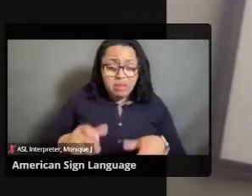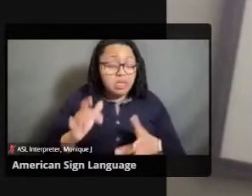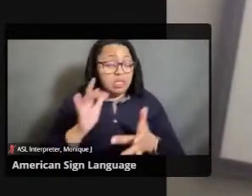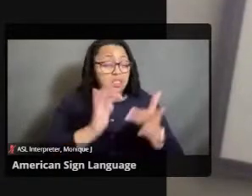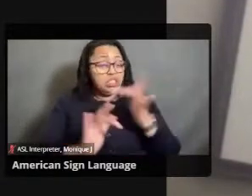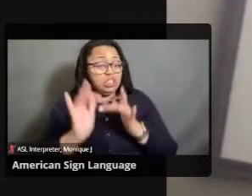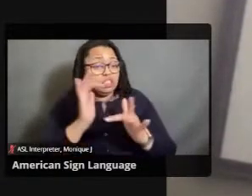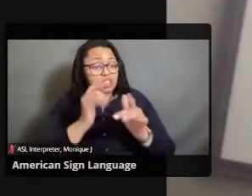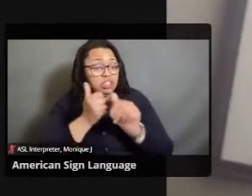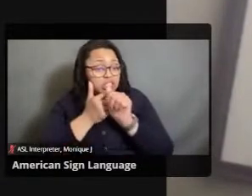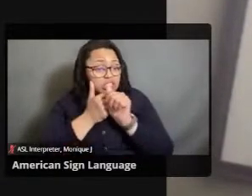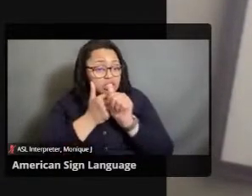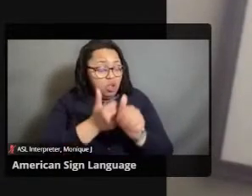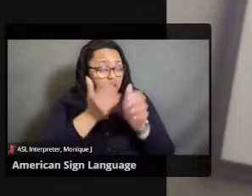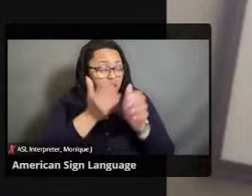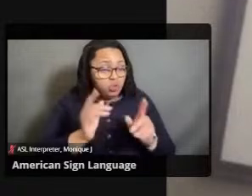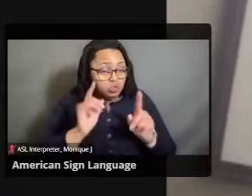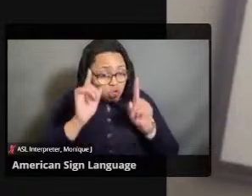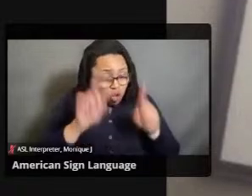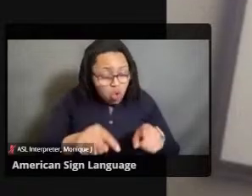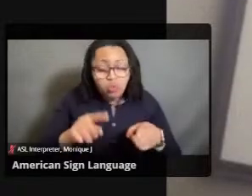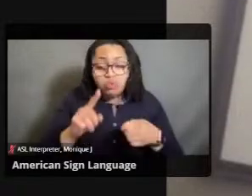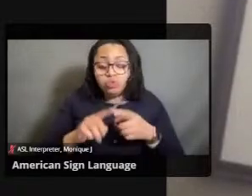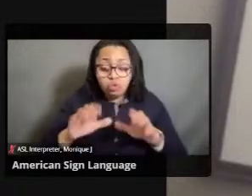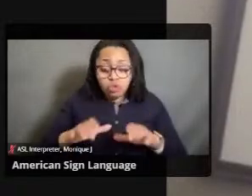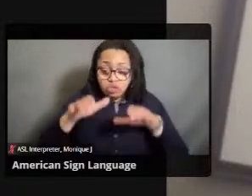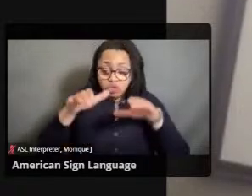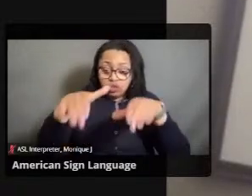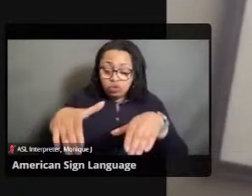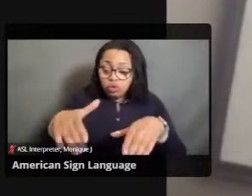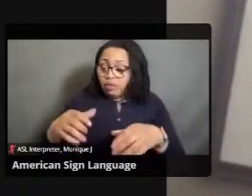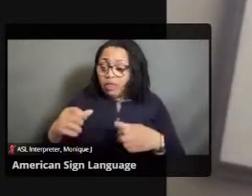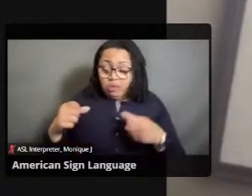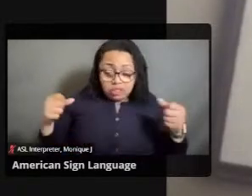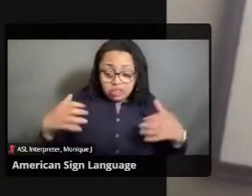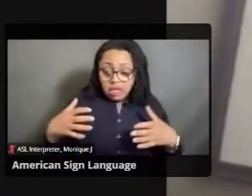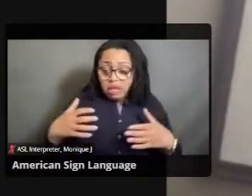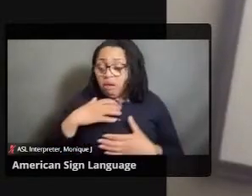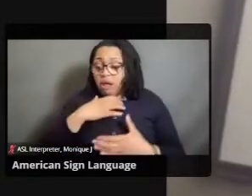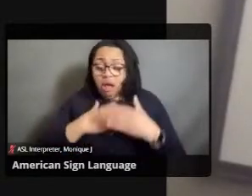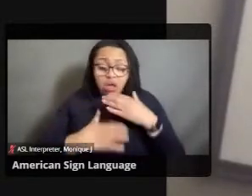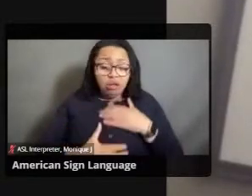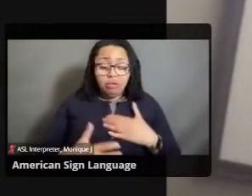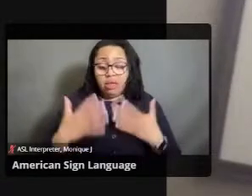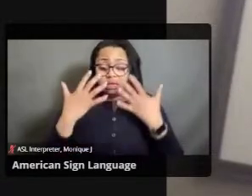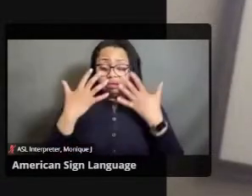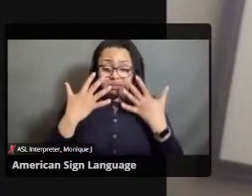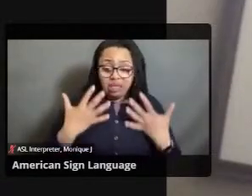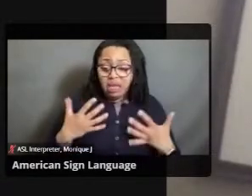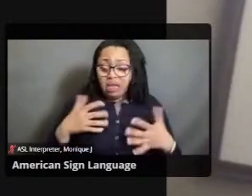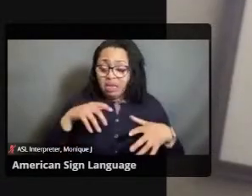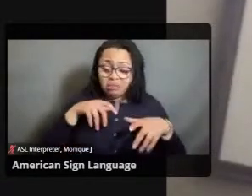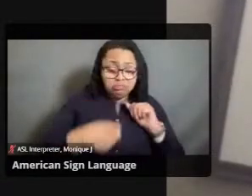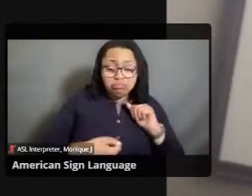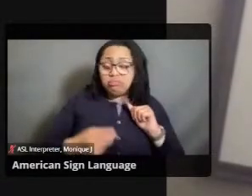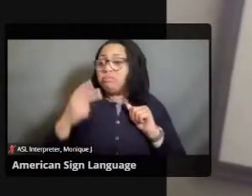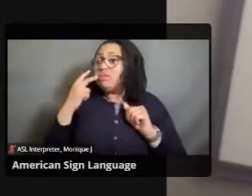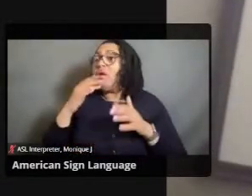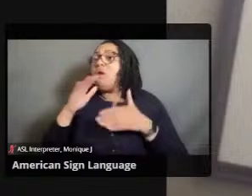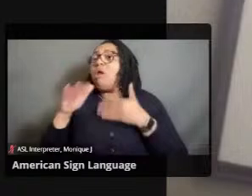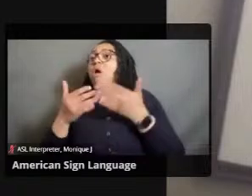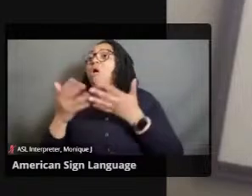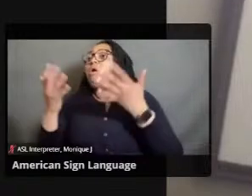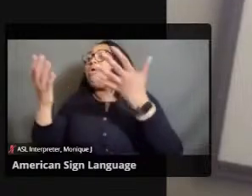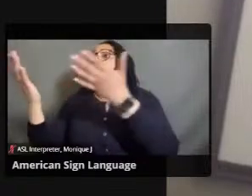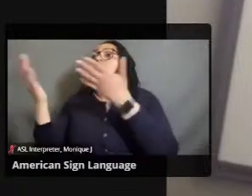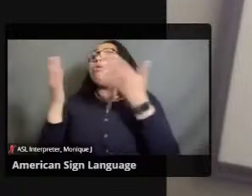followers go to a tomb scared and hungry and mourning with despair all around. There